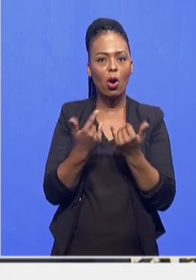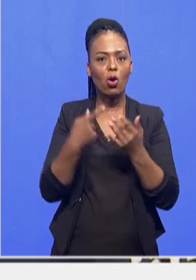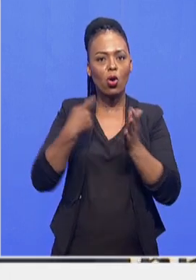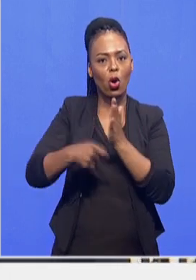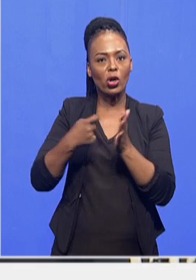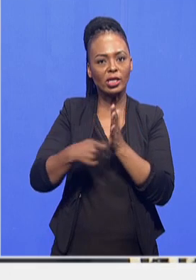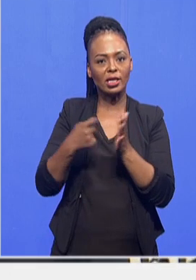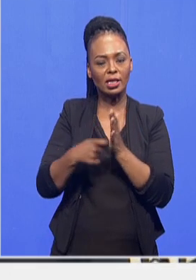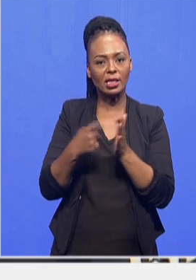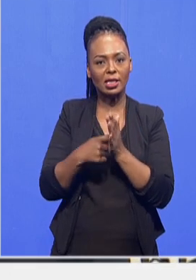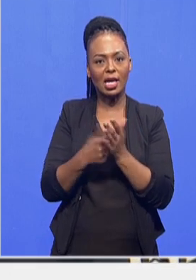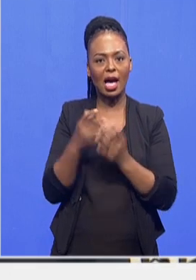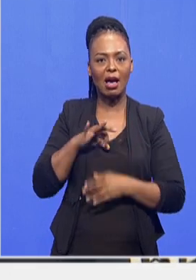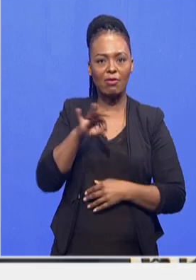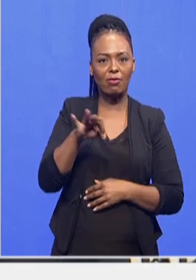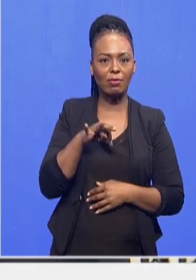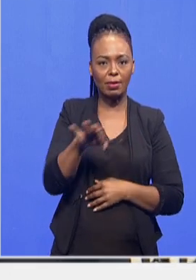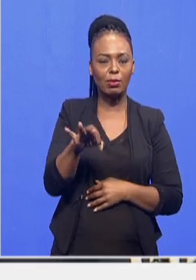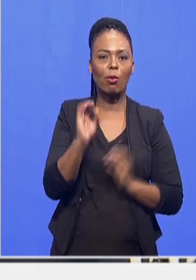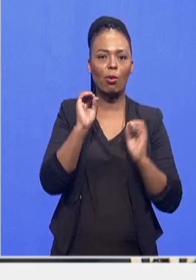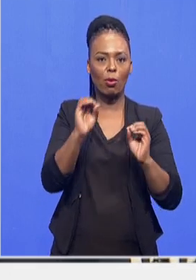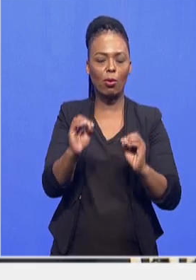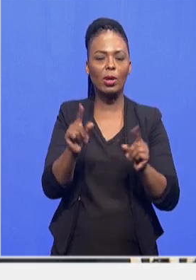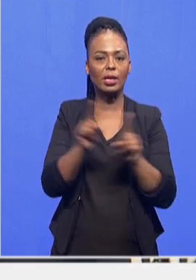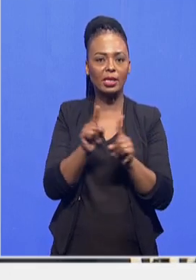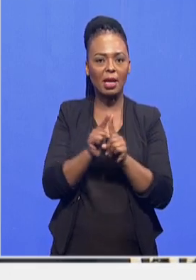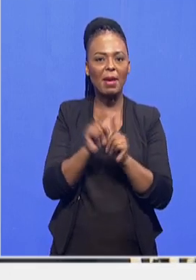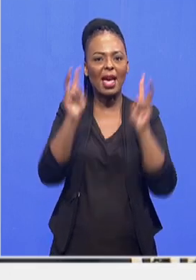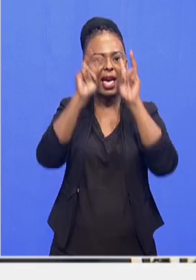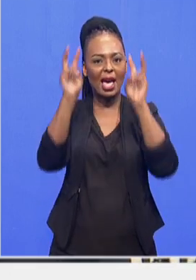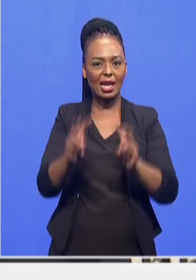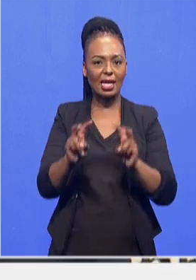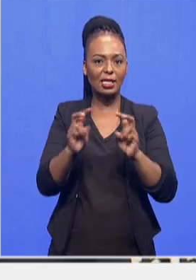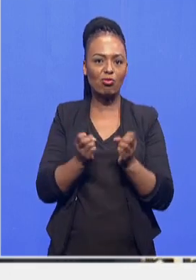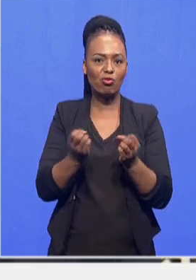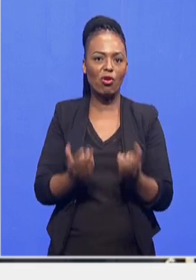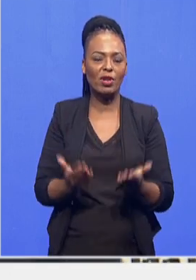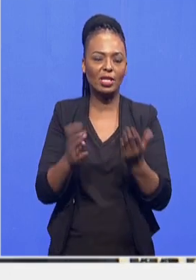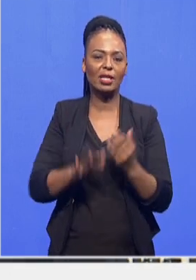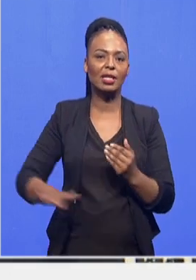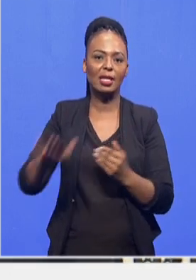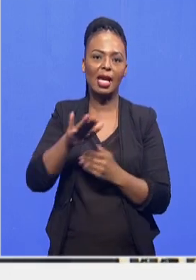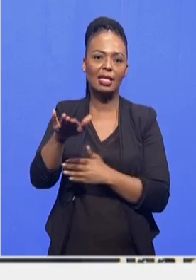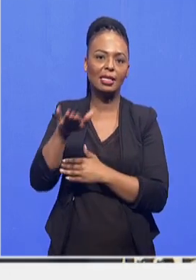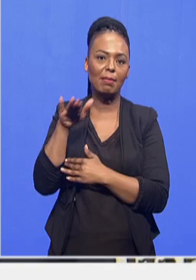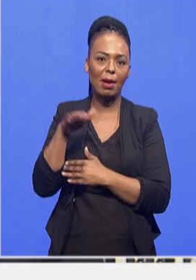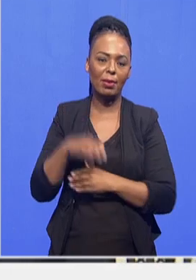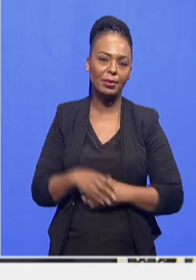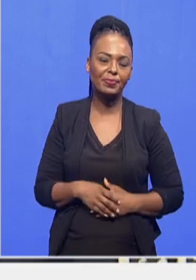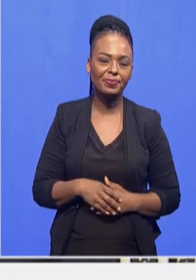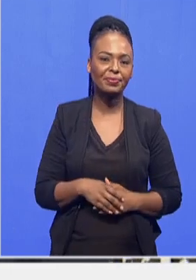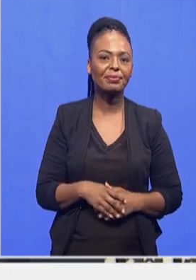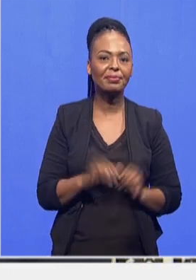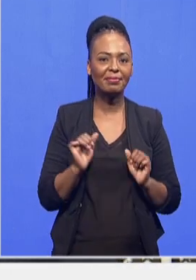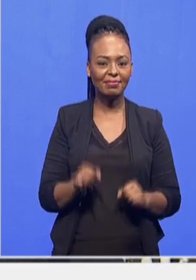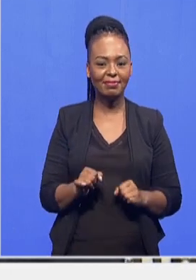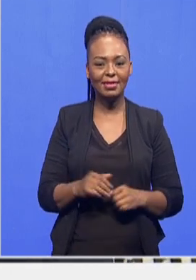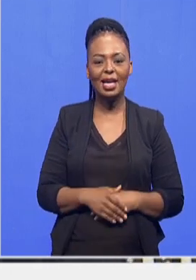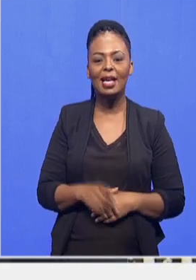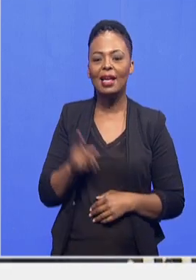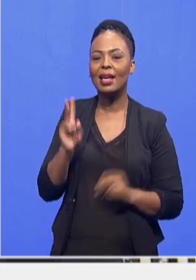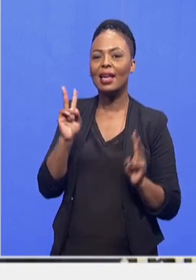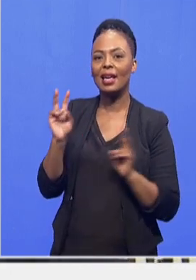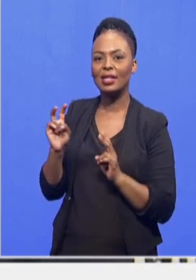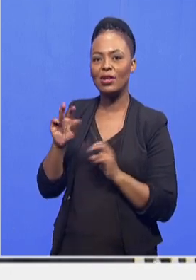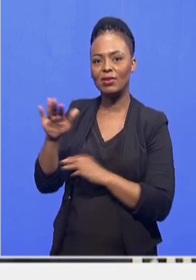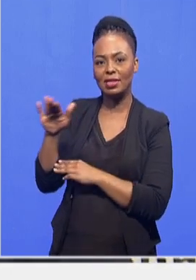and there is affordability in terms of energy provision in Zimbabwe. I want to give you a short moment to just sell Zimbabwe, to